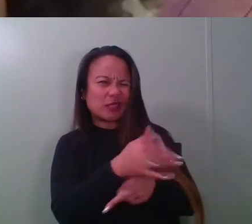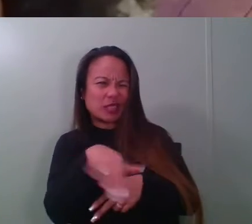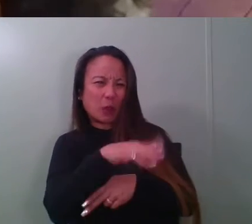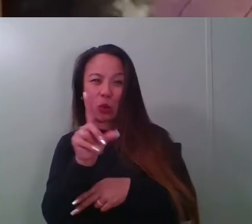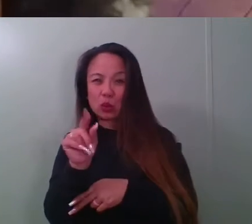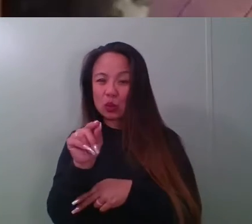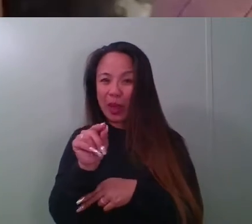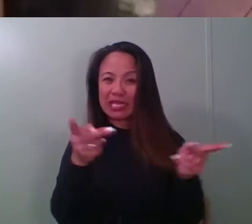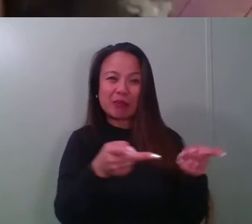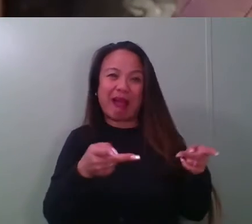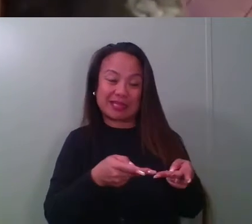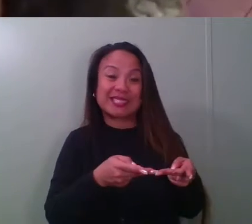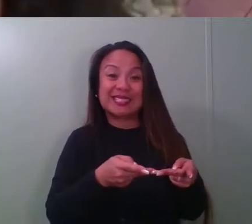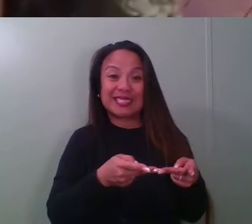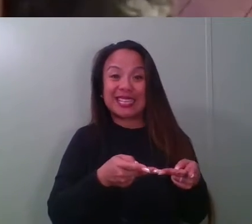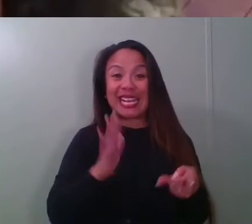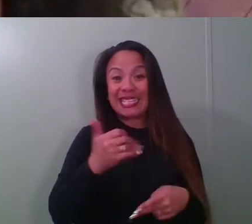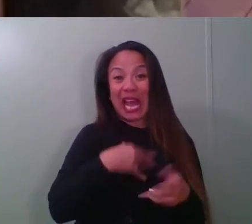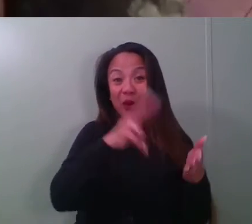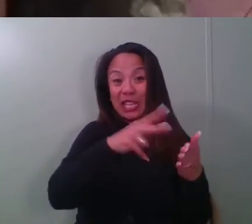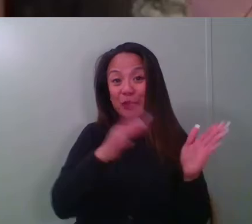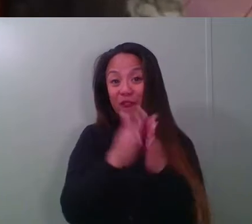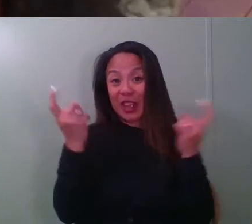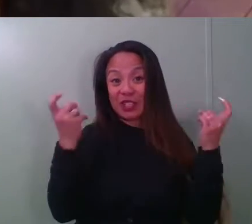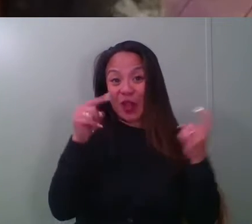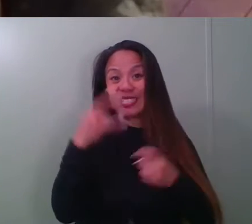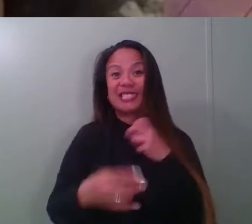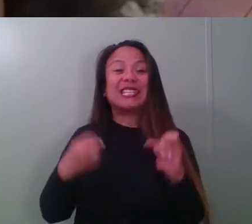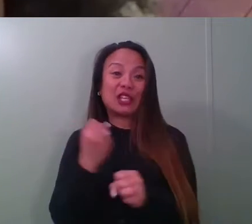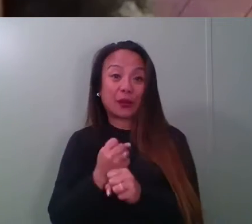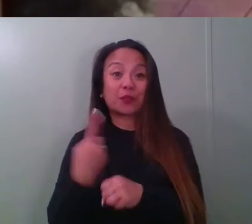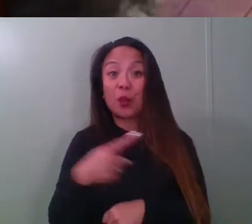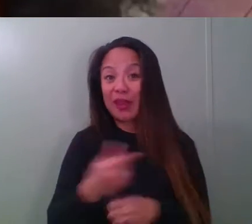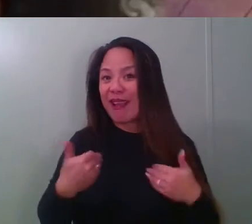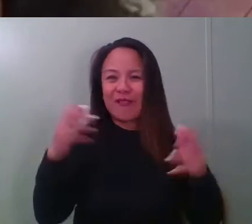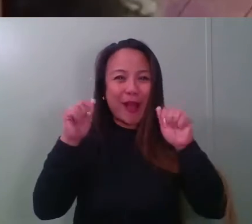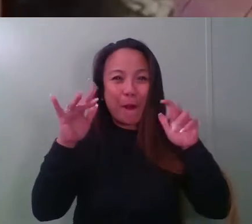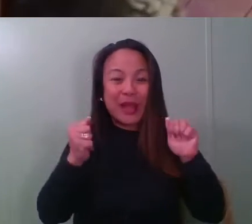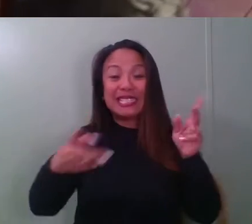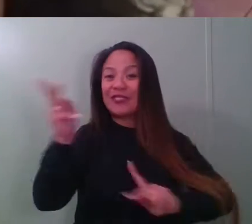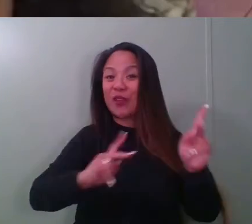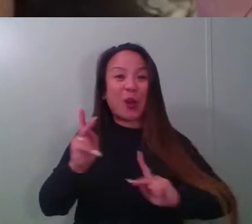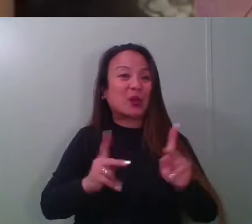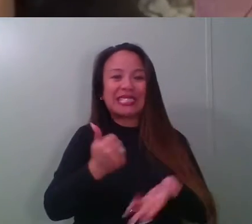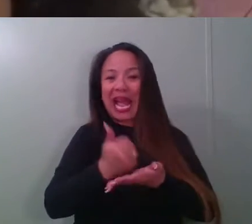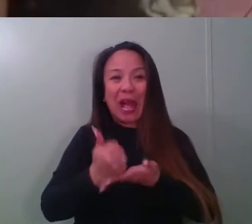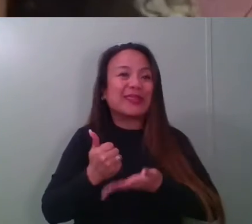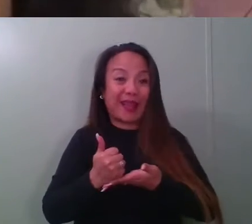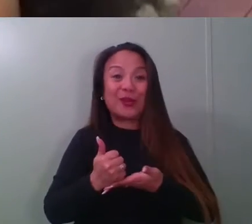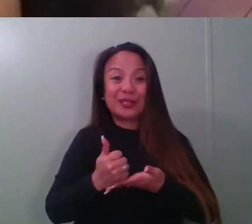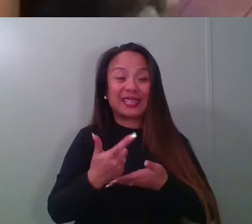which is curating, I think there's about 20 spots in our literary festival this year. We